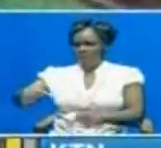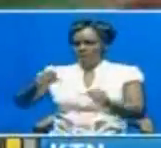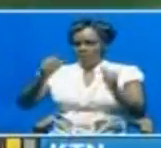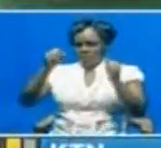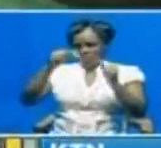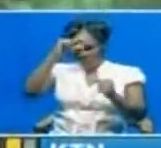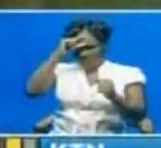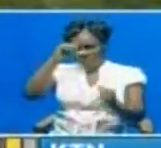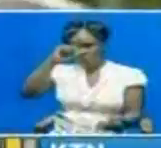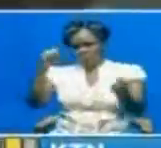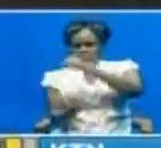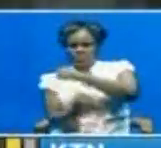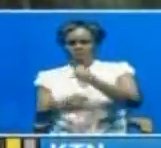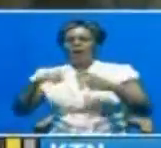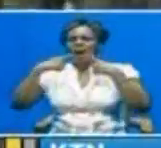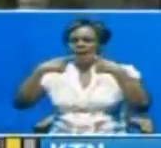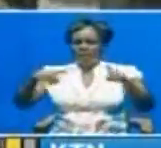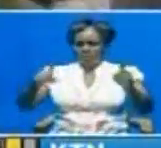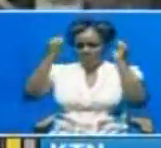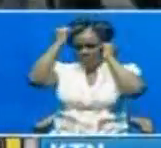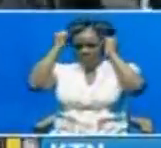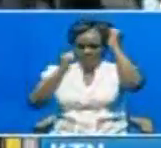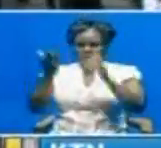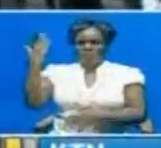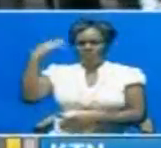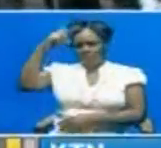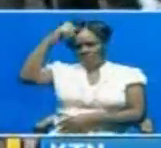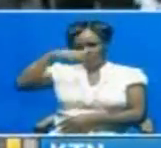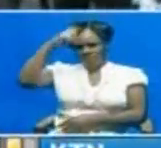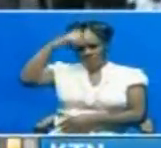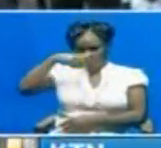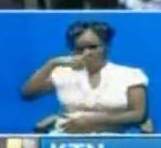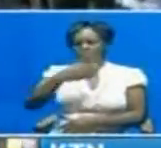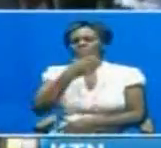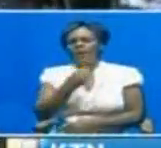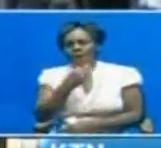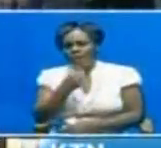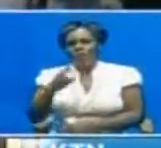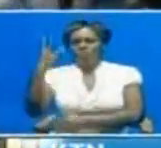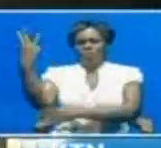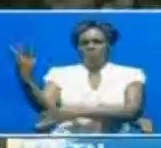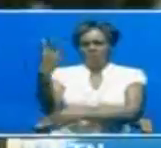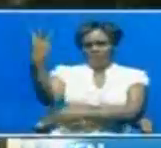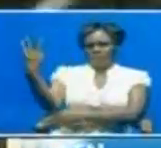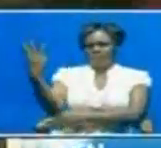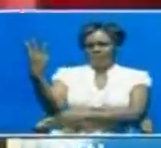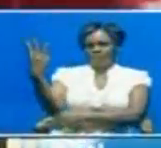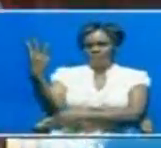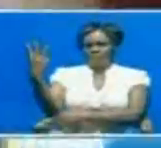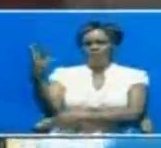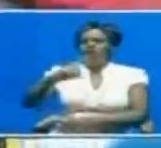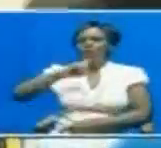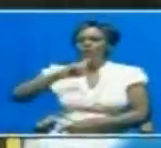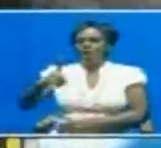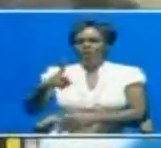coup announcement made by Burundian general and former intelligence chief Godefroid Niyombare on Wednesday. The general ordered